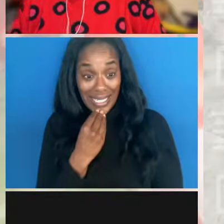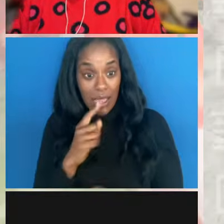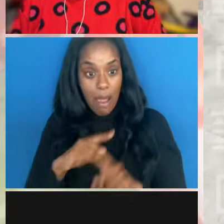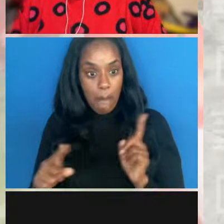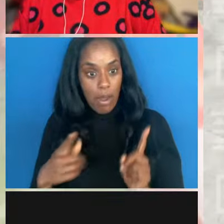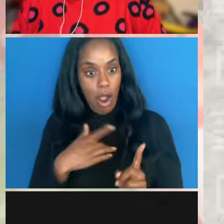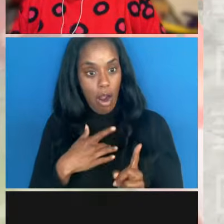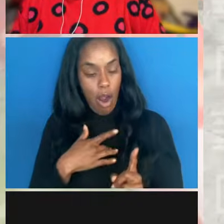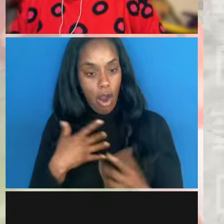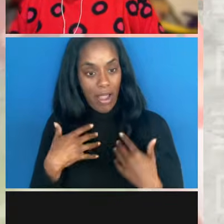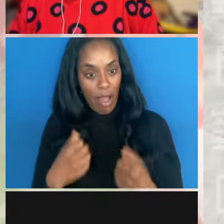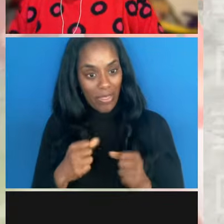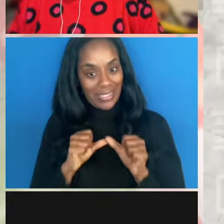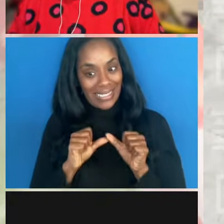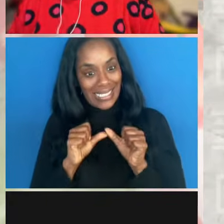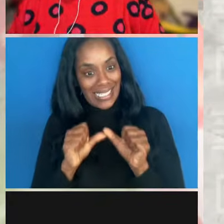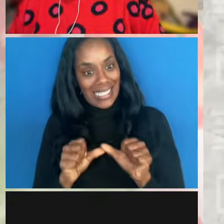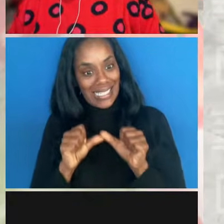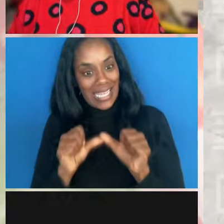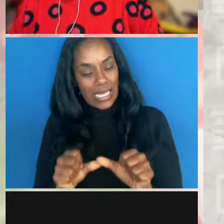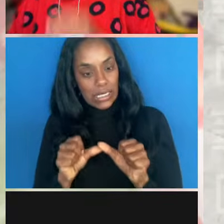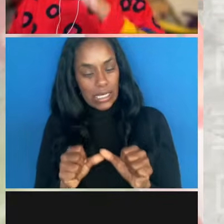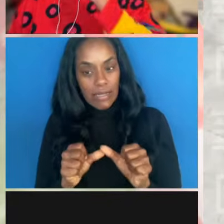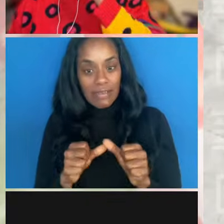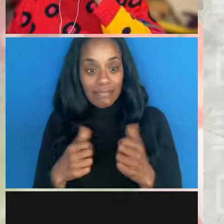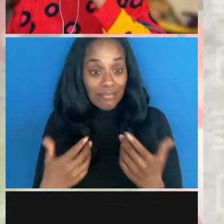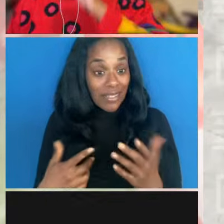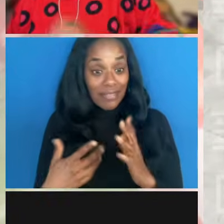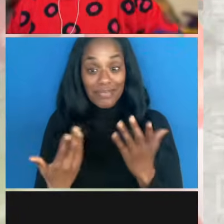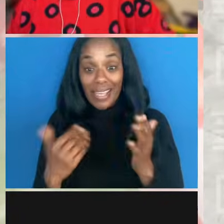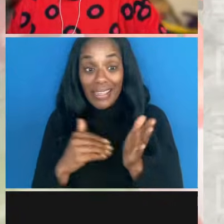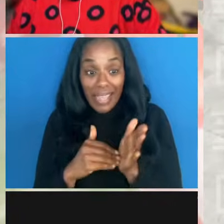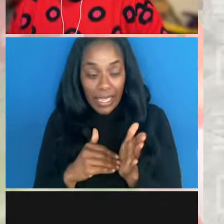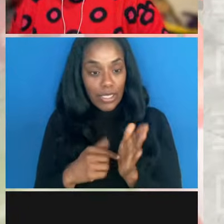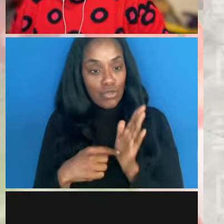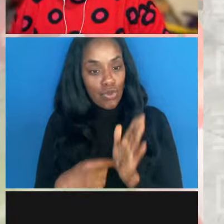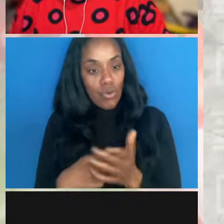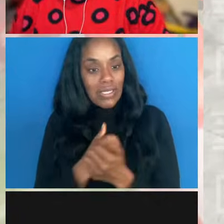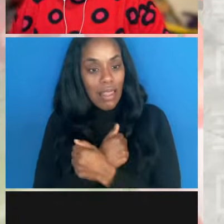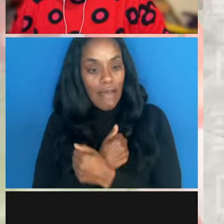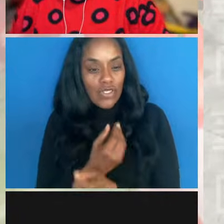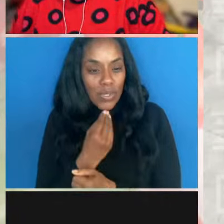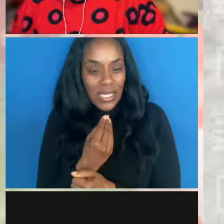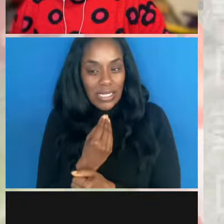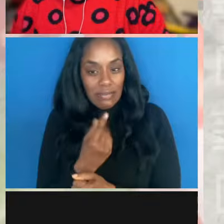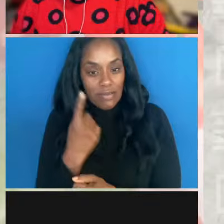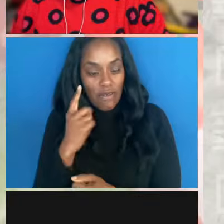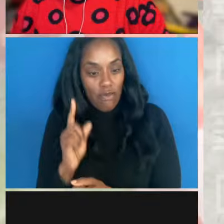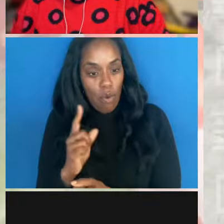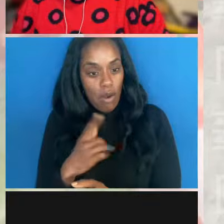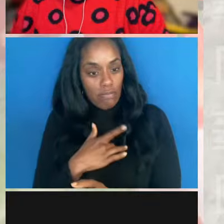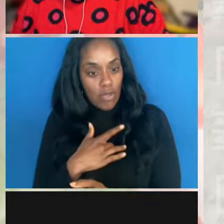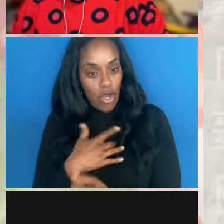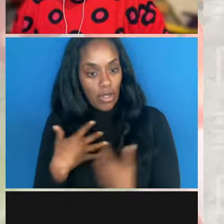heart health. It's an act of love, once again, to eat for the health of our heart.